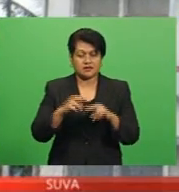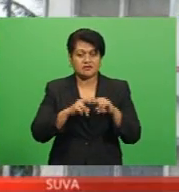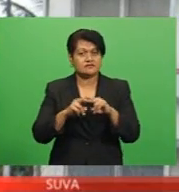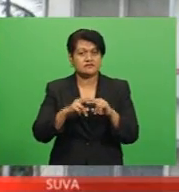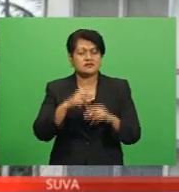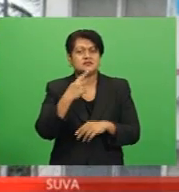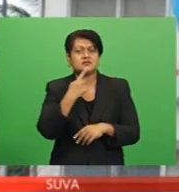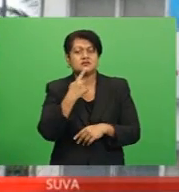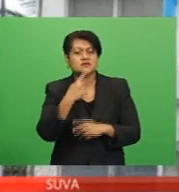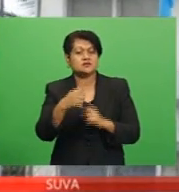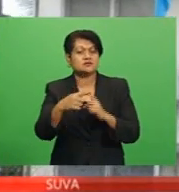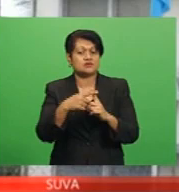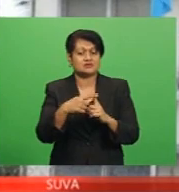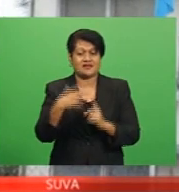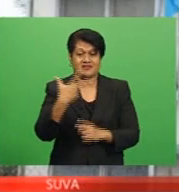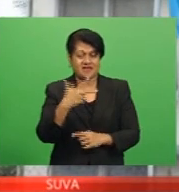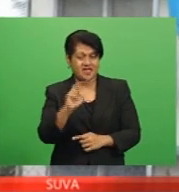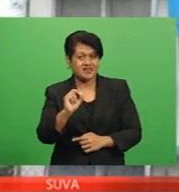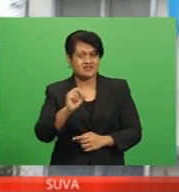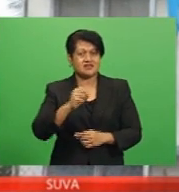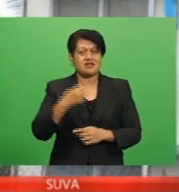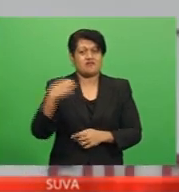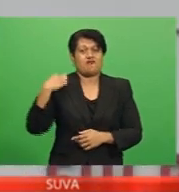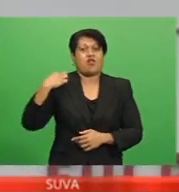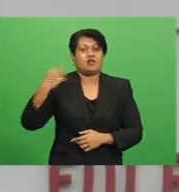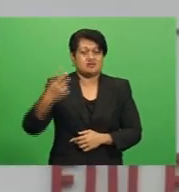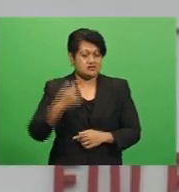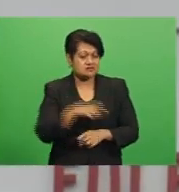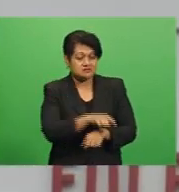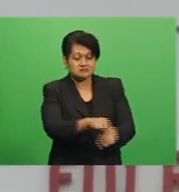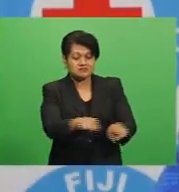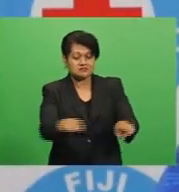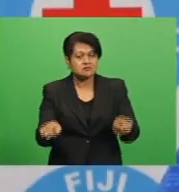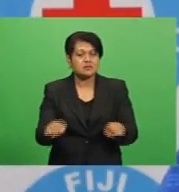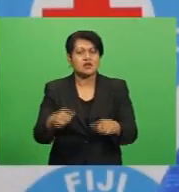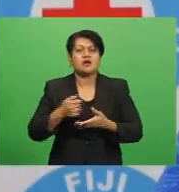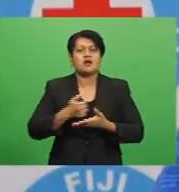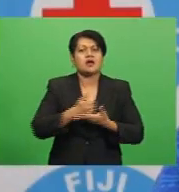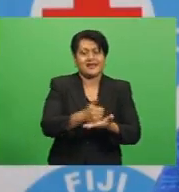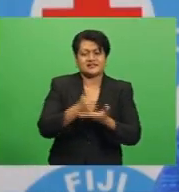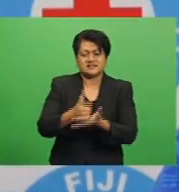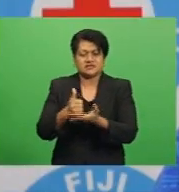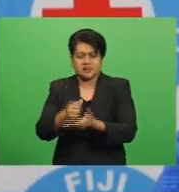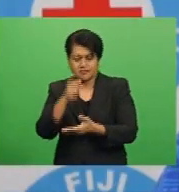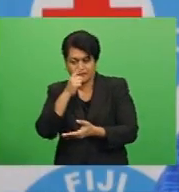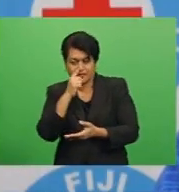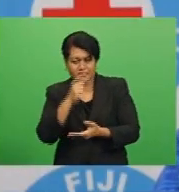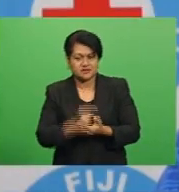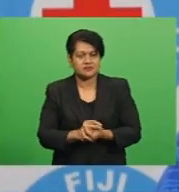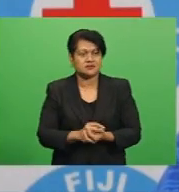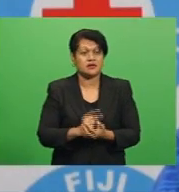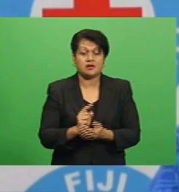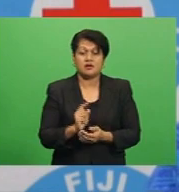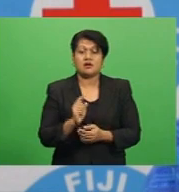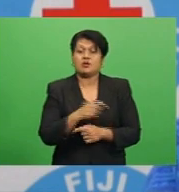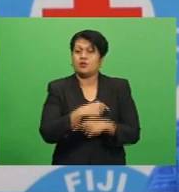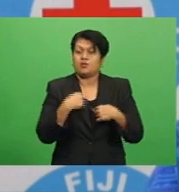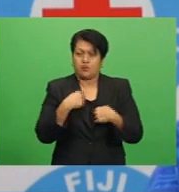currently have over 80 volunteers on the ground assisting those in need of help. We're going to do another